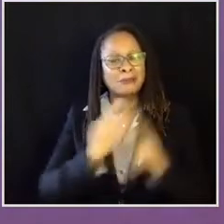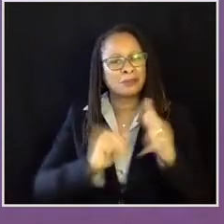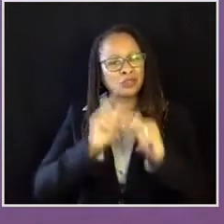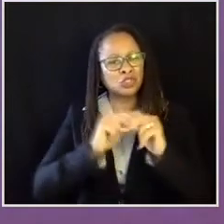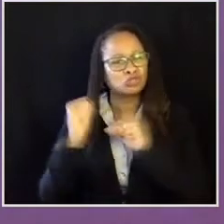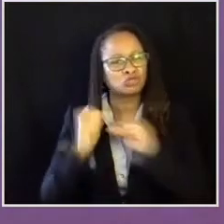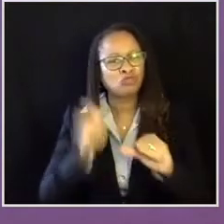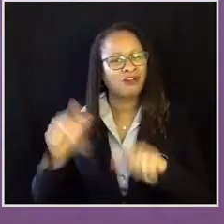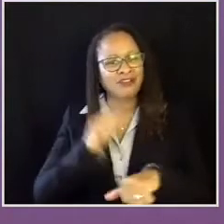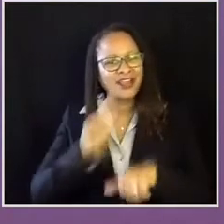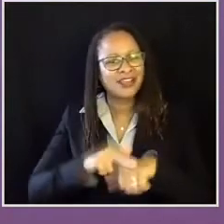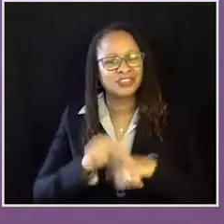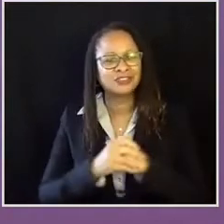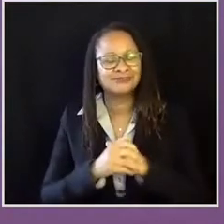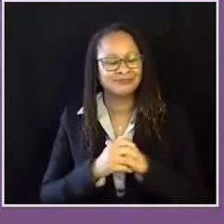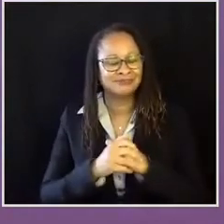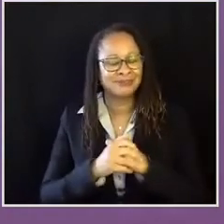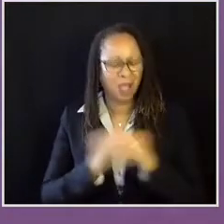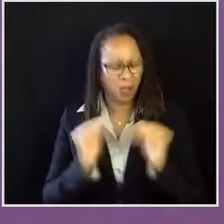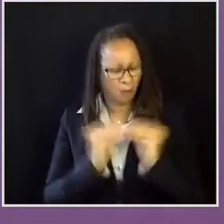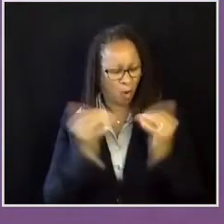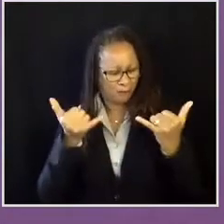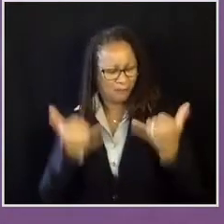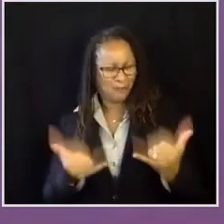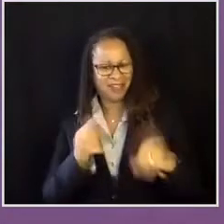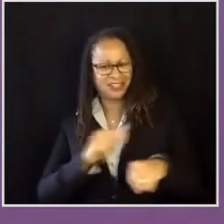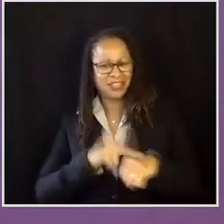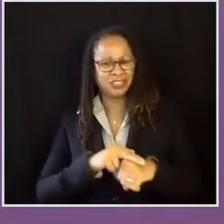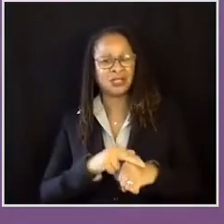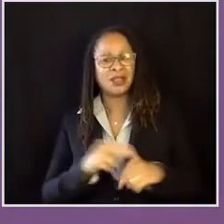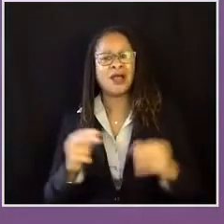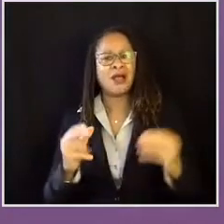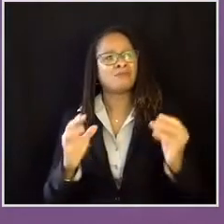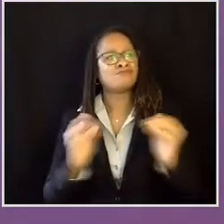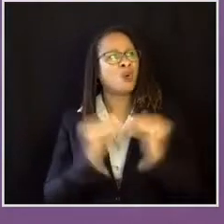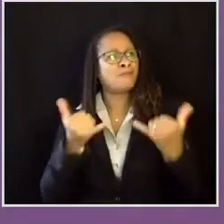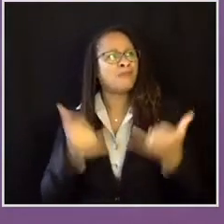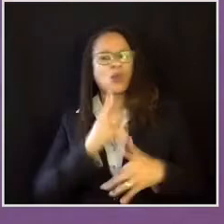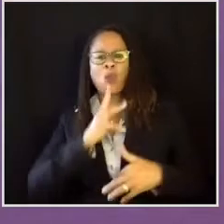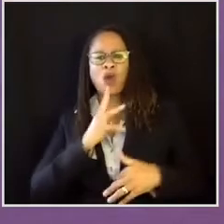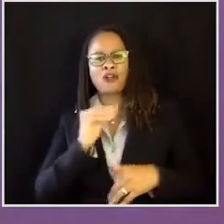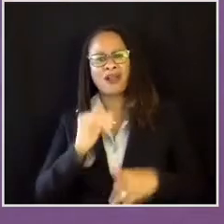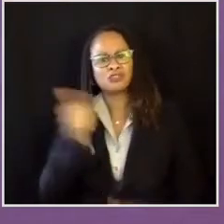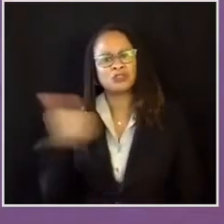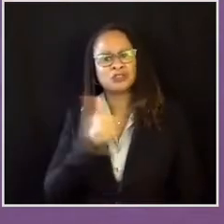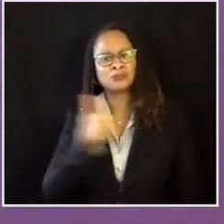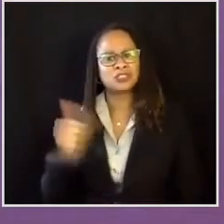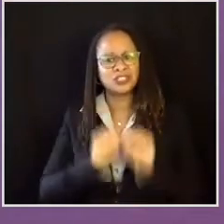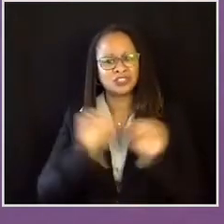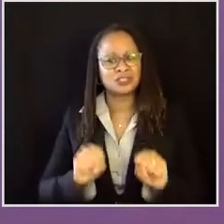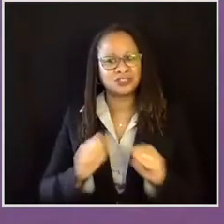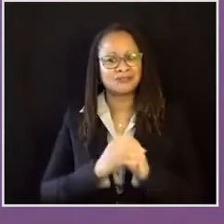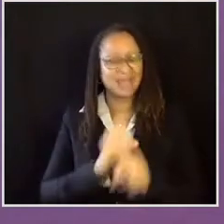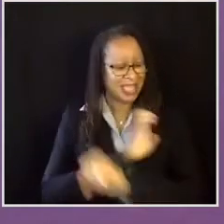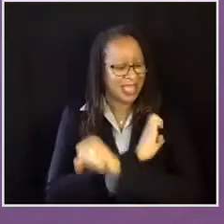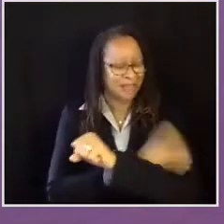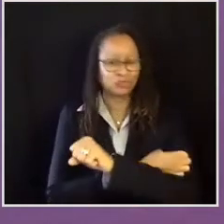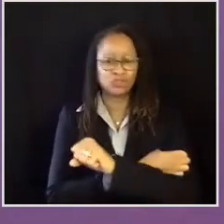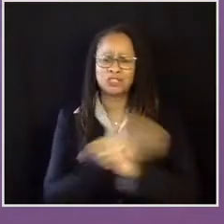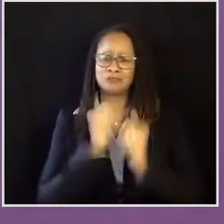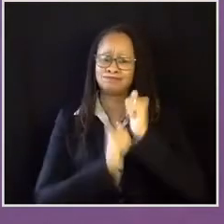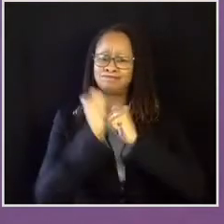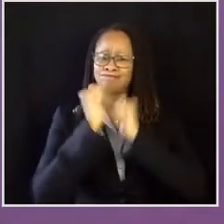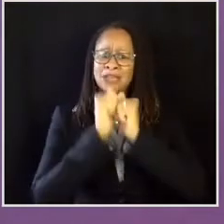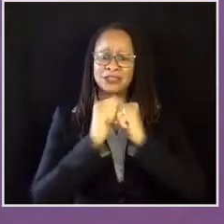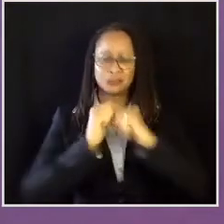nation modernized. We have modernized water and transportation systems. An energy infrastructure to withstand the impacts of